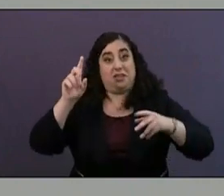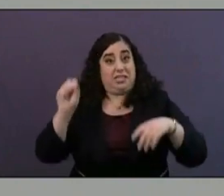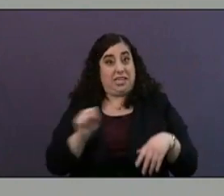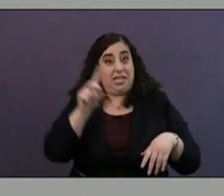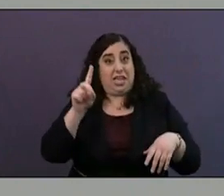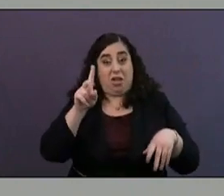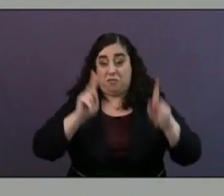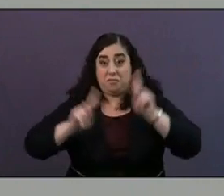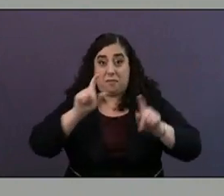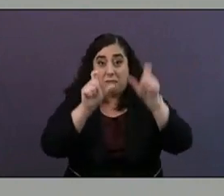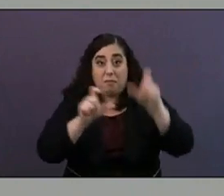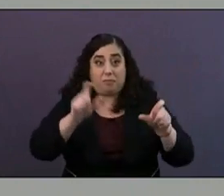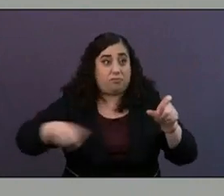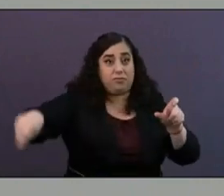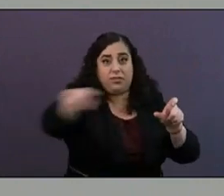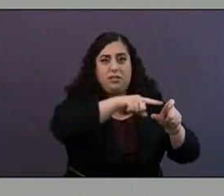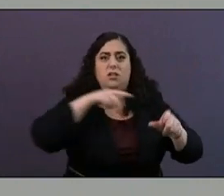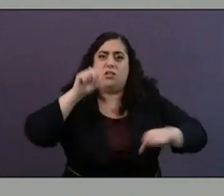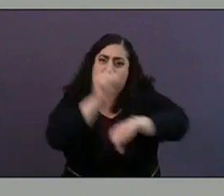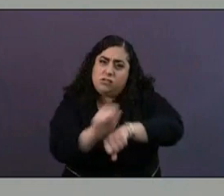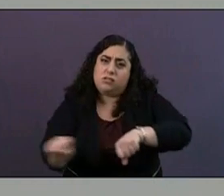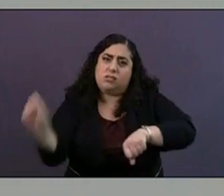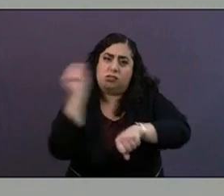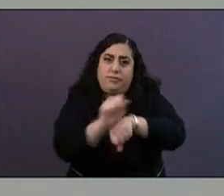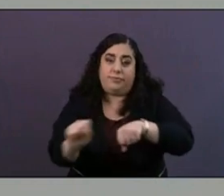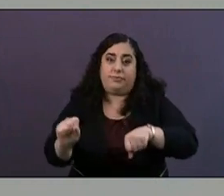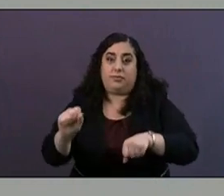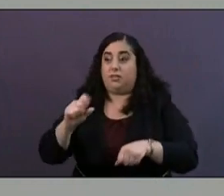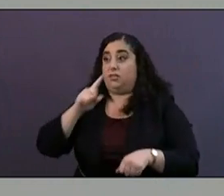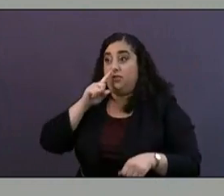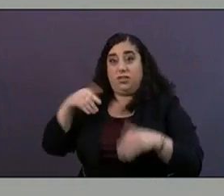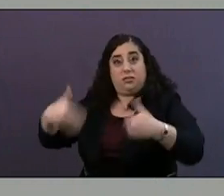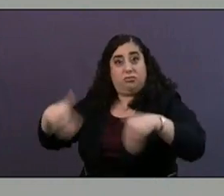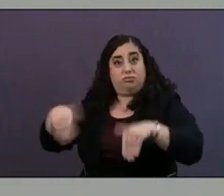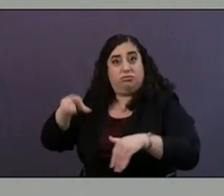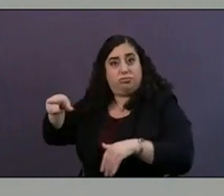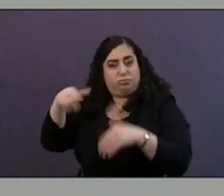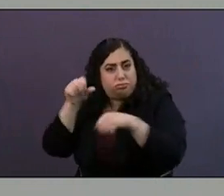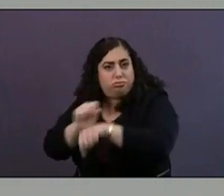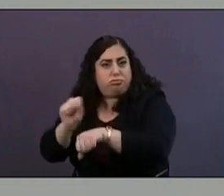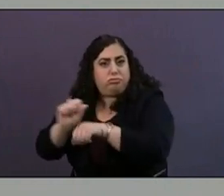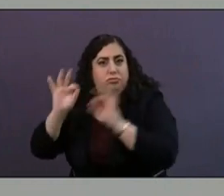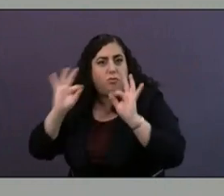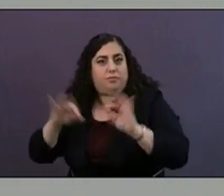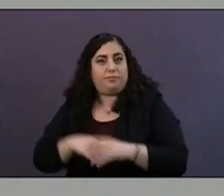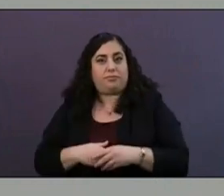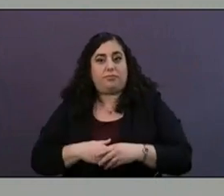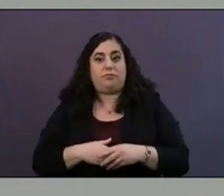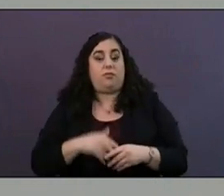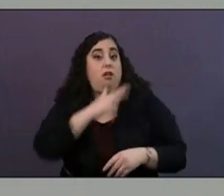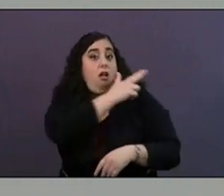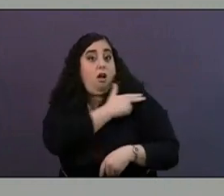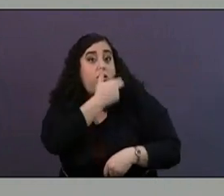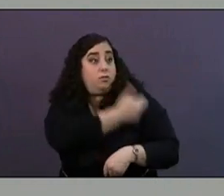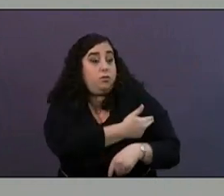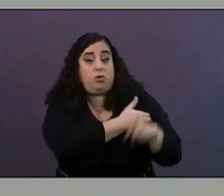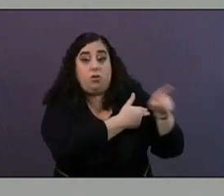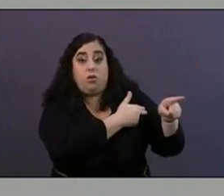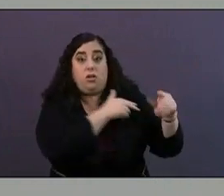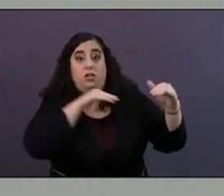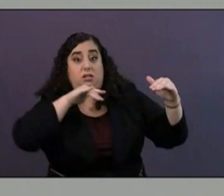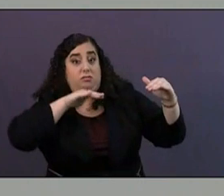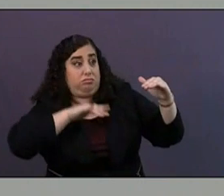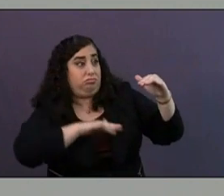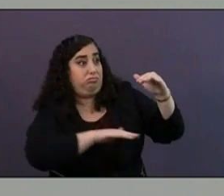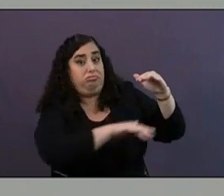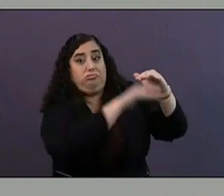county has also done its part. And rather than having our hospitals overrun with a huge jump in cases, we